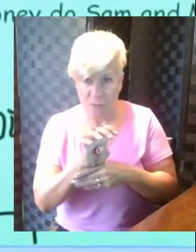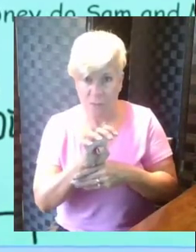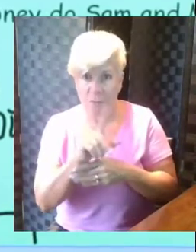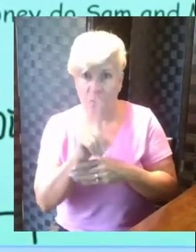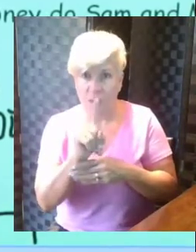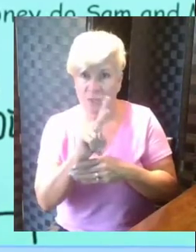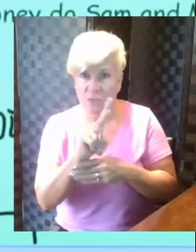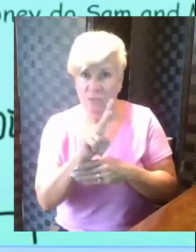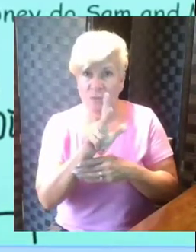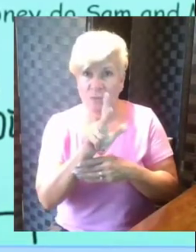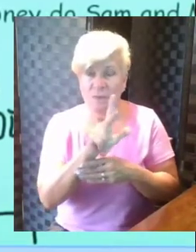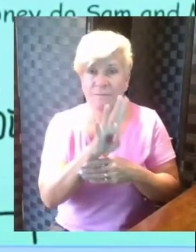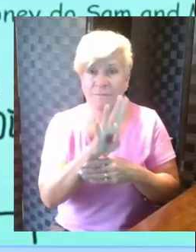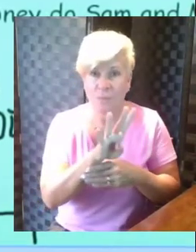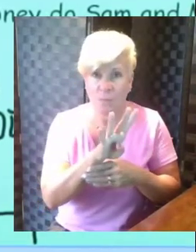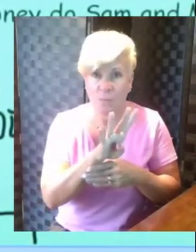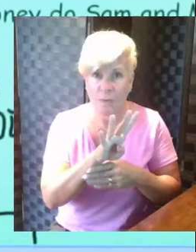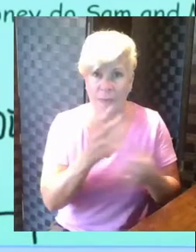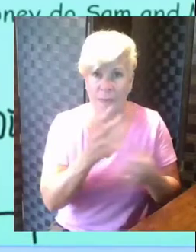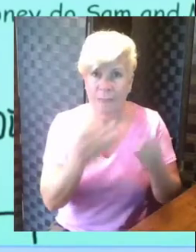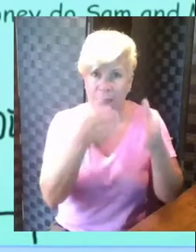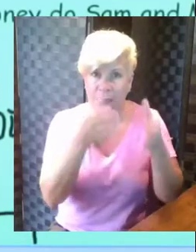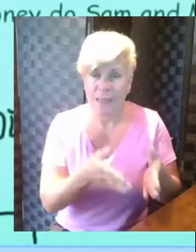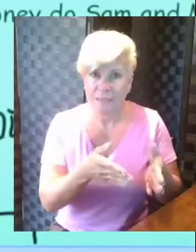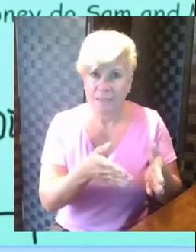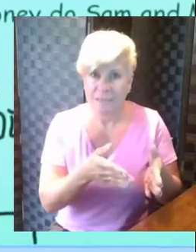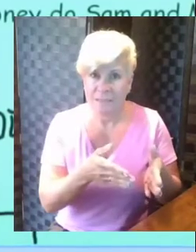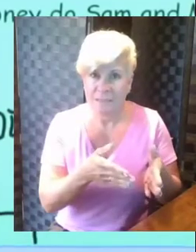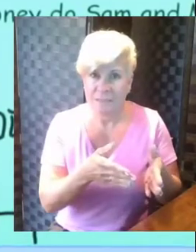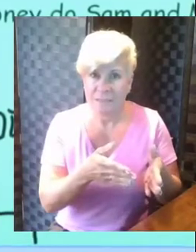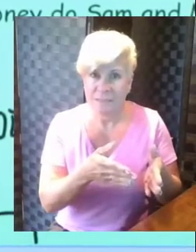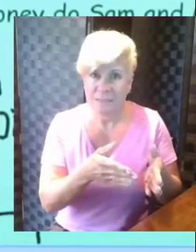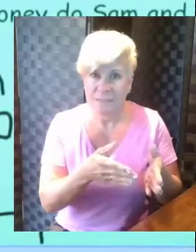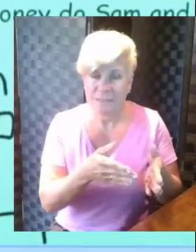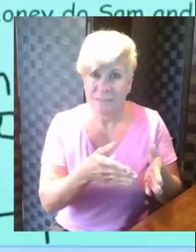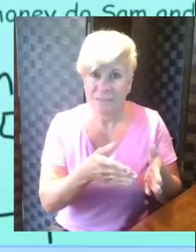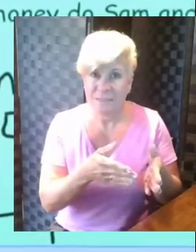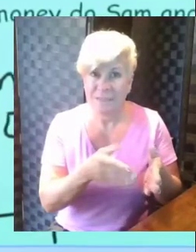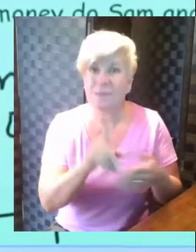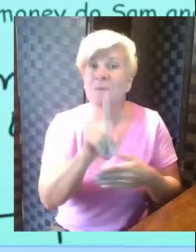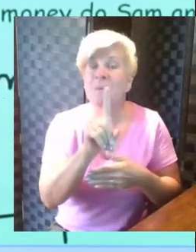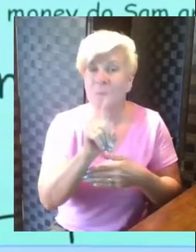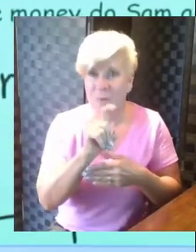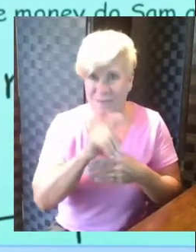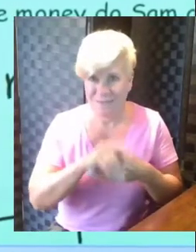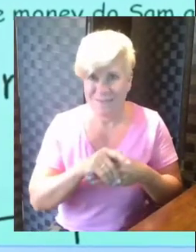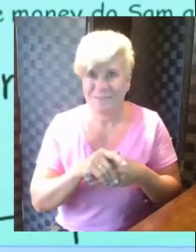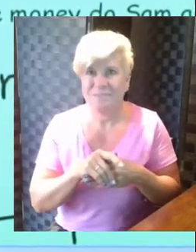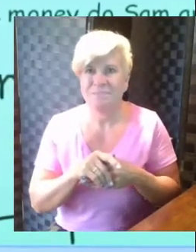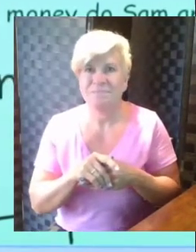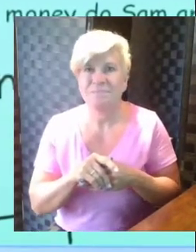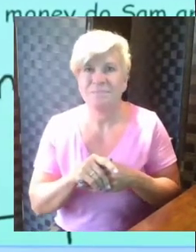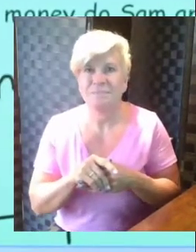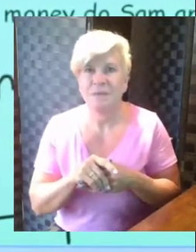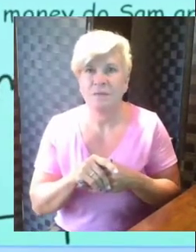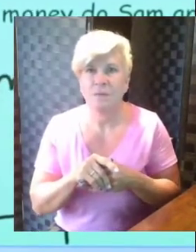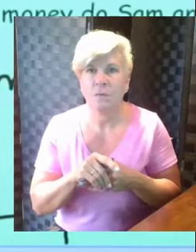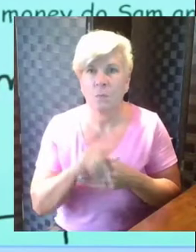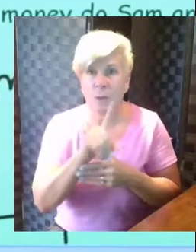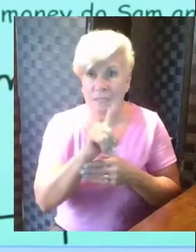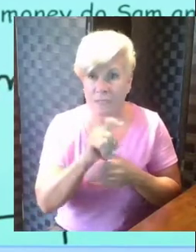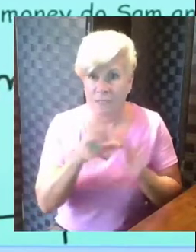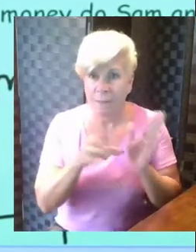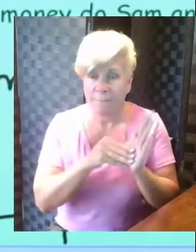going to cross those out. How many hundreds do I have left? That's right, 100. So I'm going to